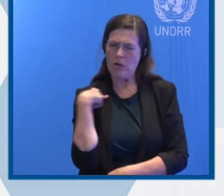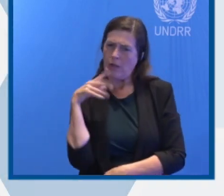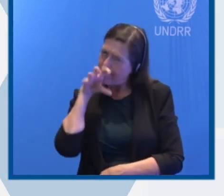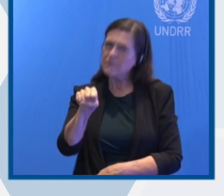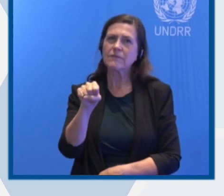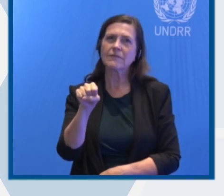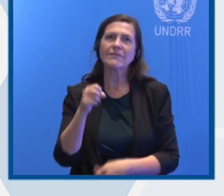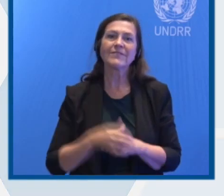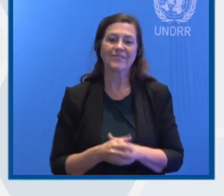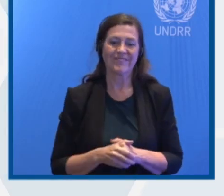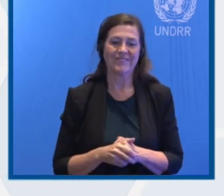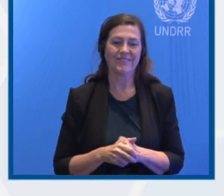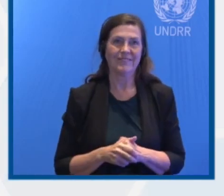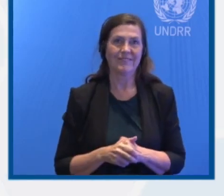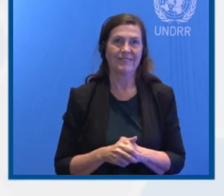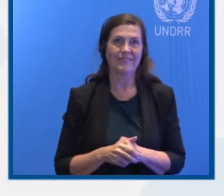Maybe somebody?